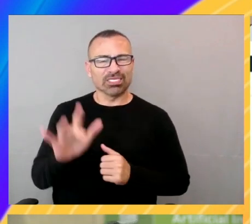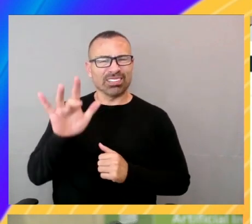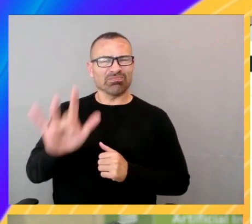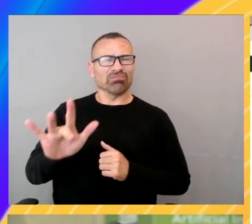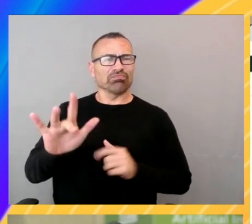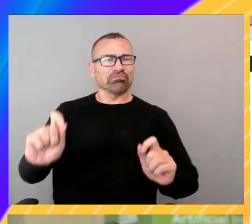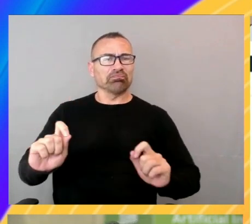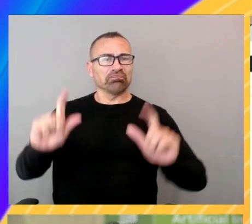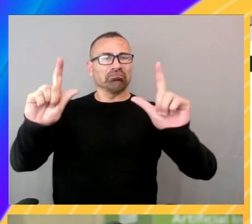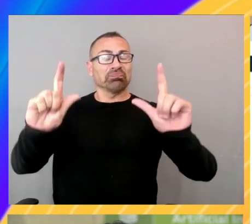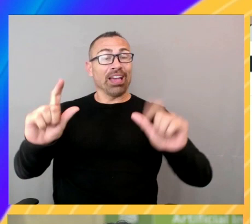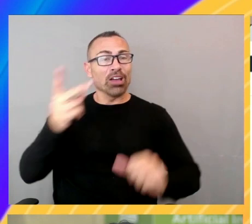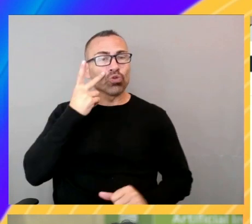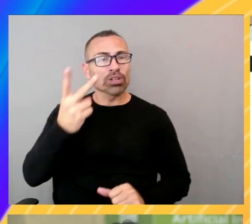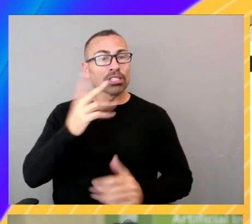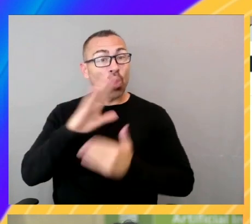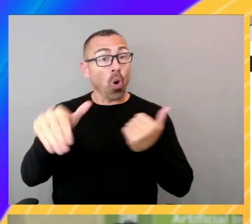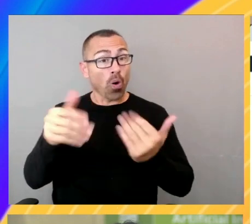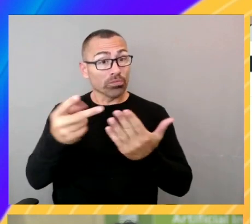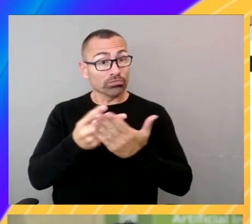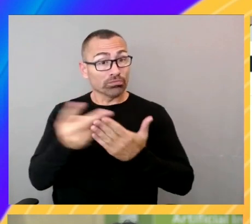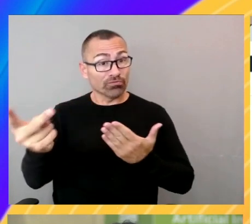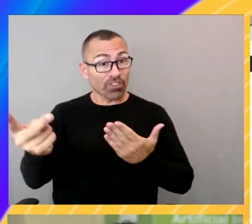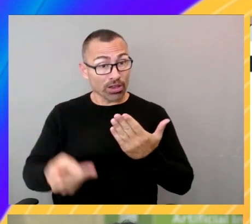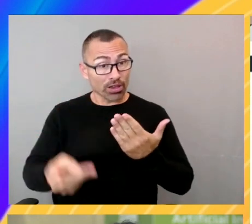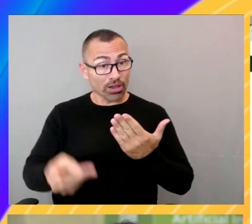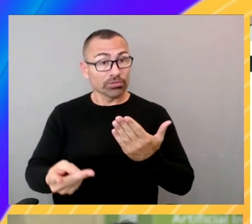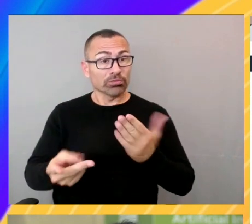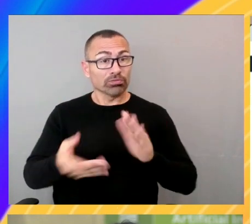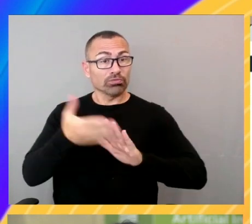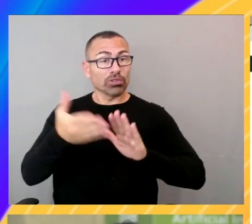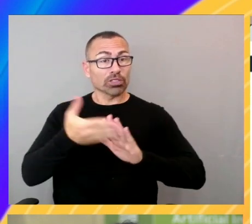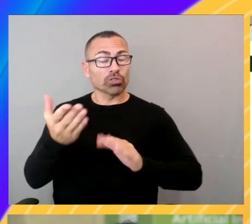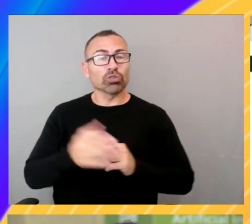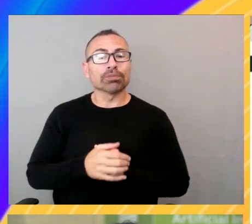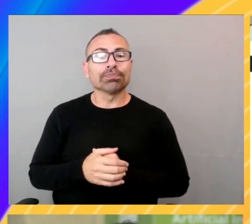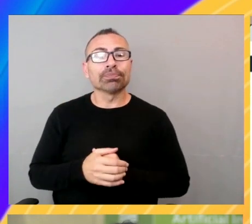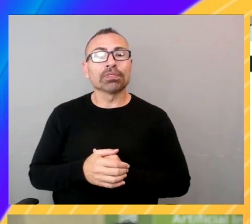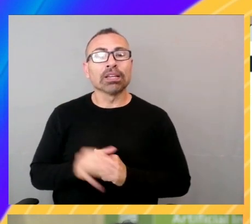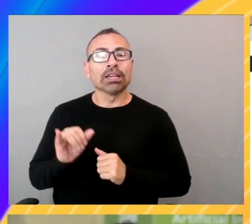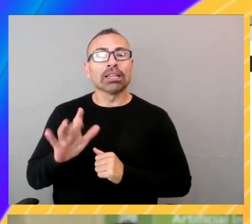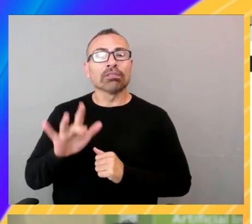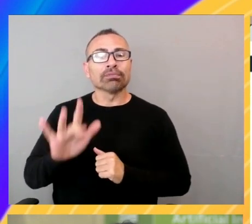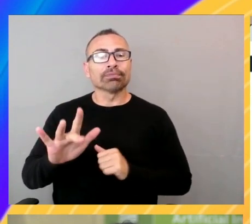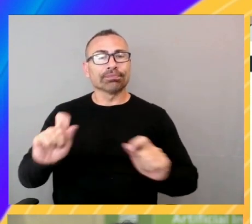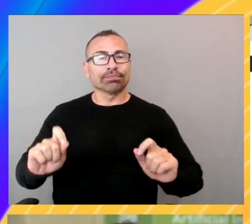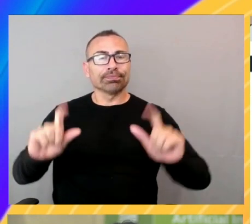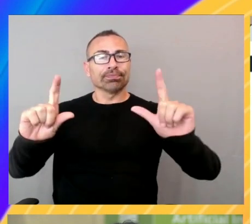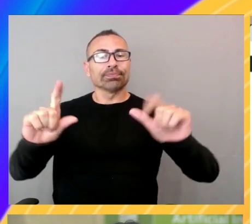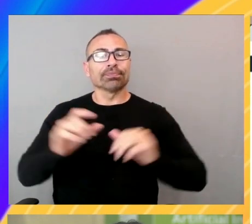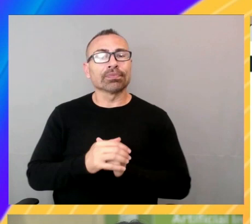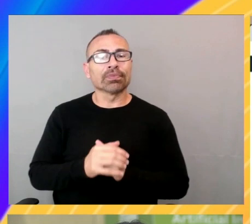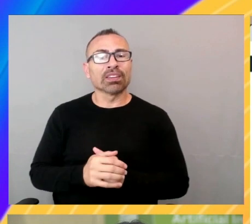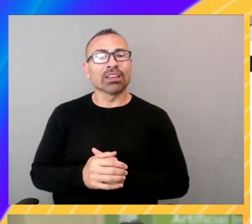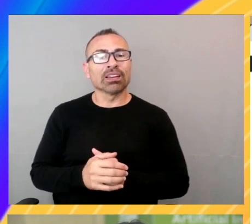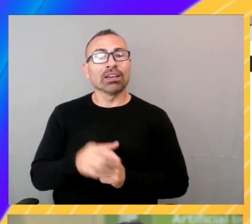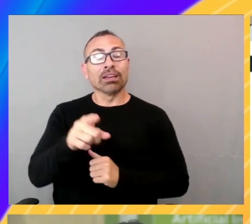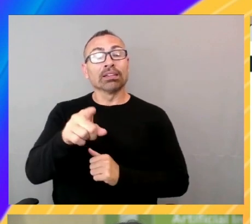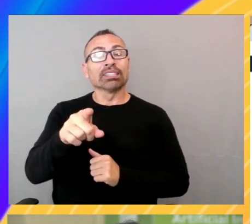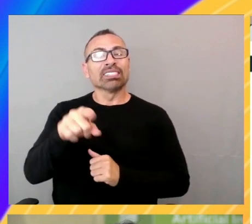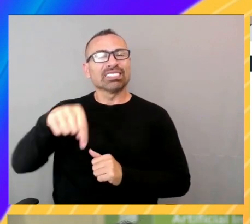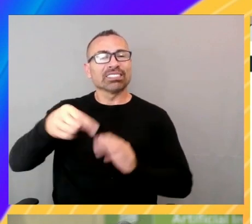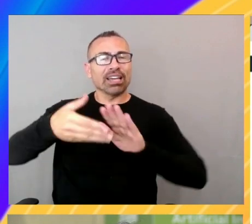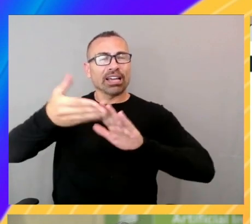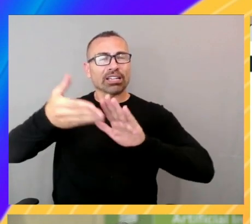the failed execution, and if I go into here, it's actually tell me that